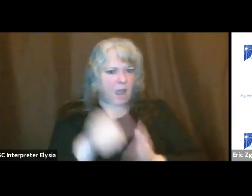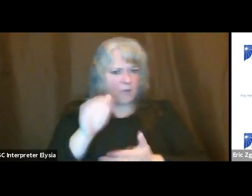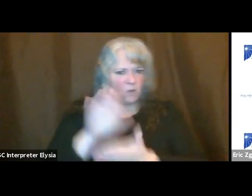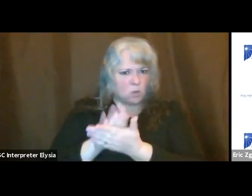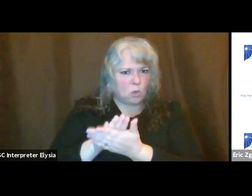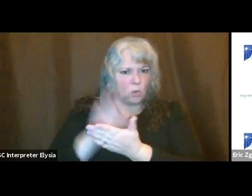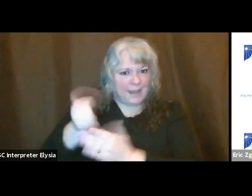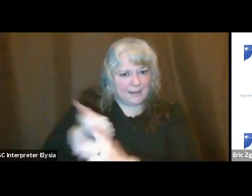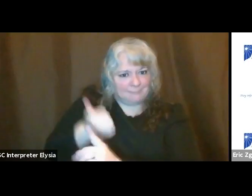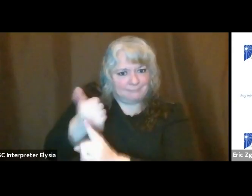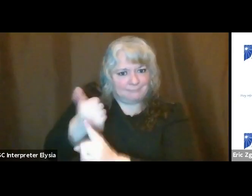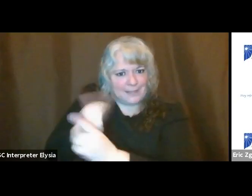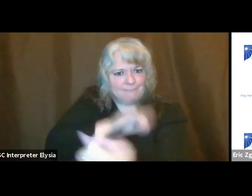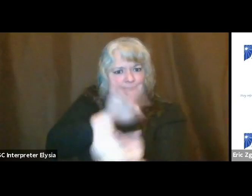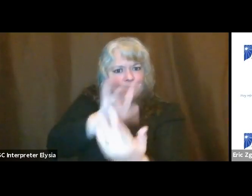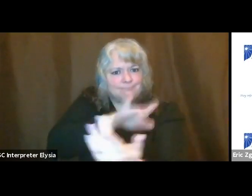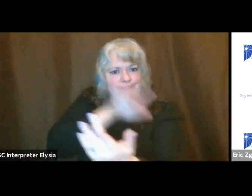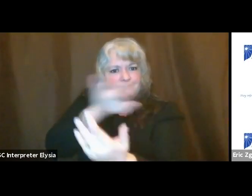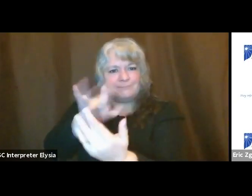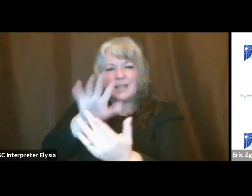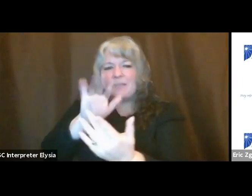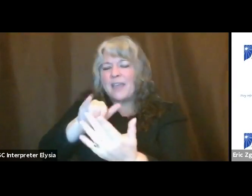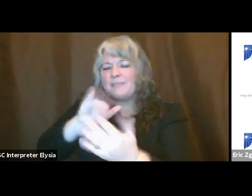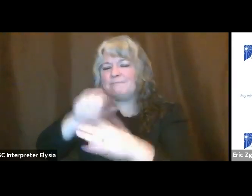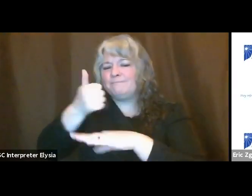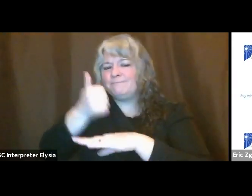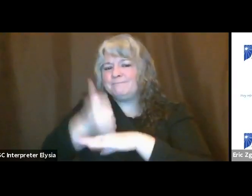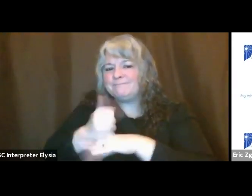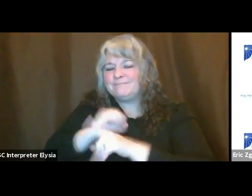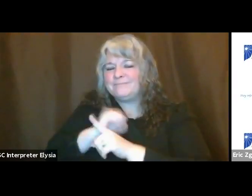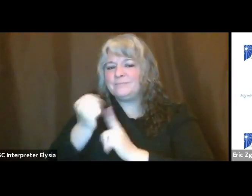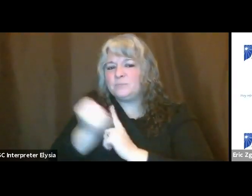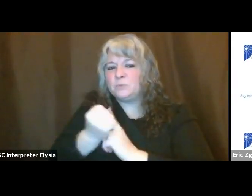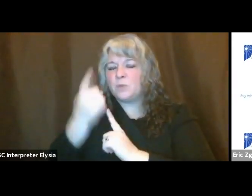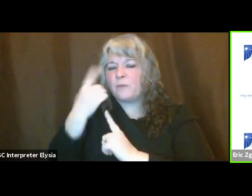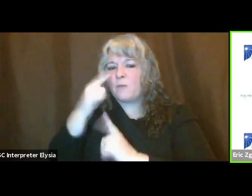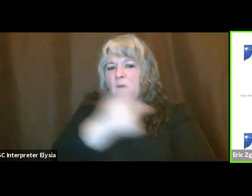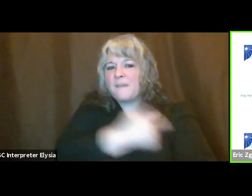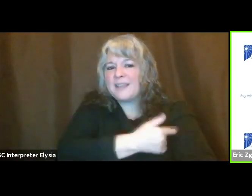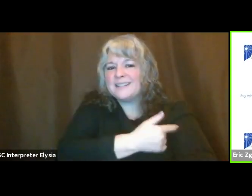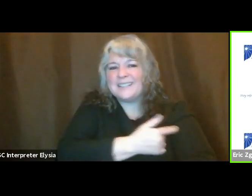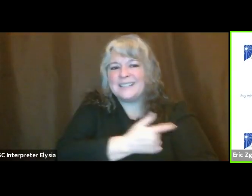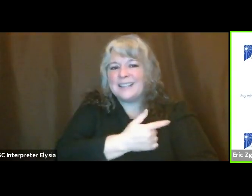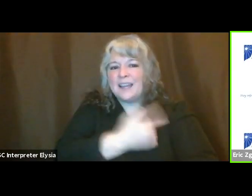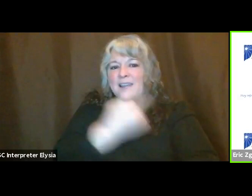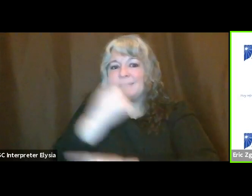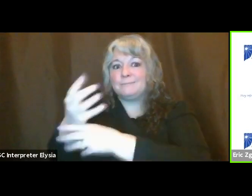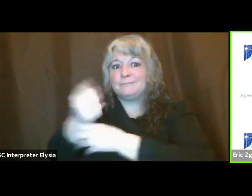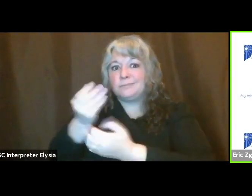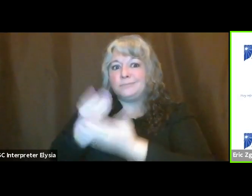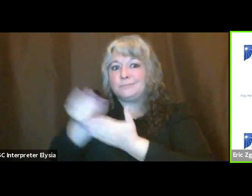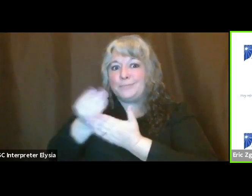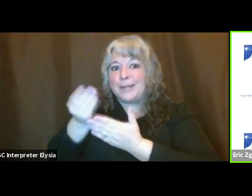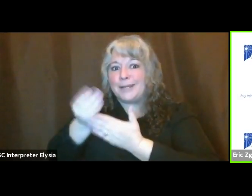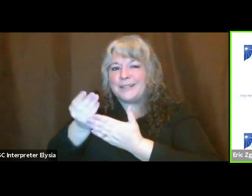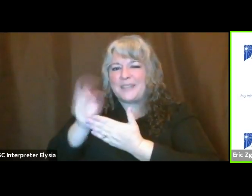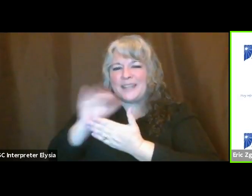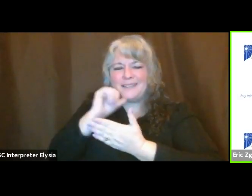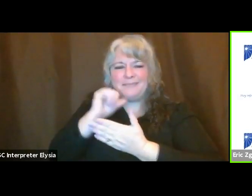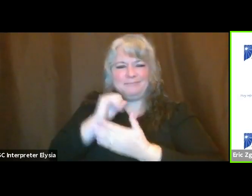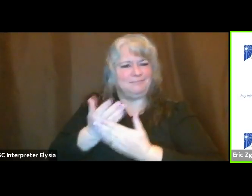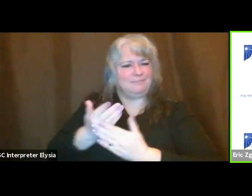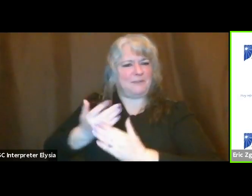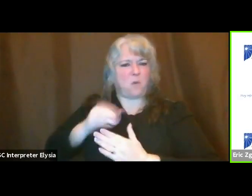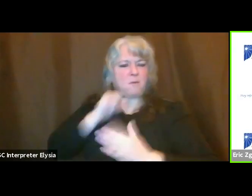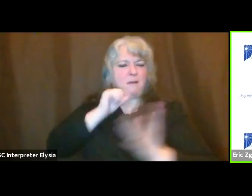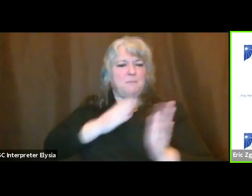creating some sort of market for vaccine that was not intended to be there? I hope not, because again, where are we